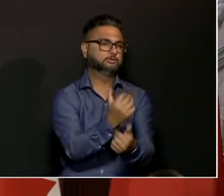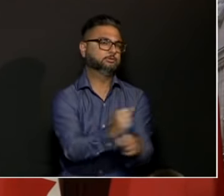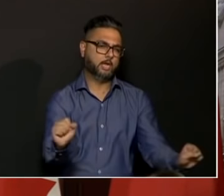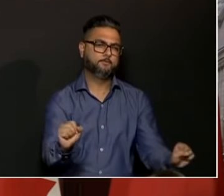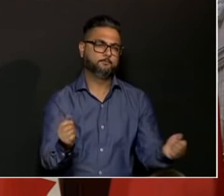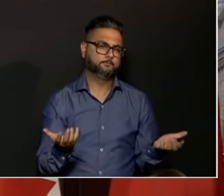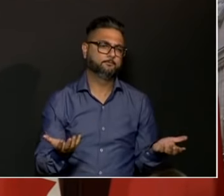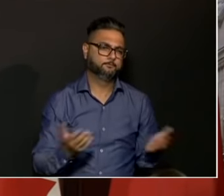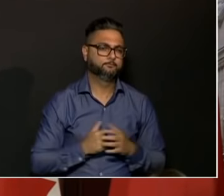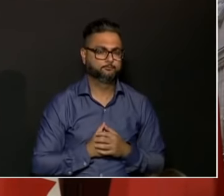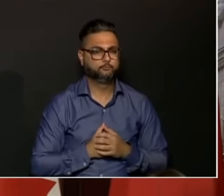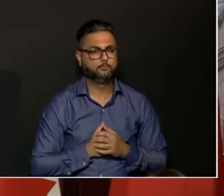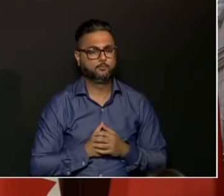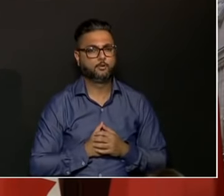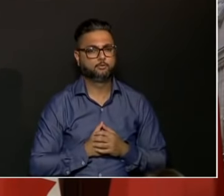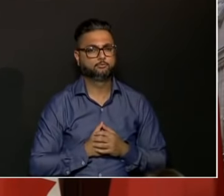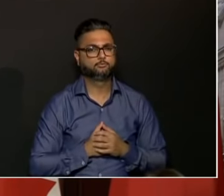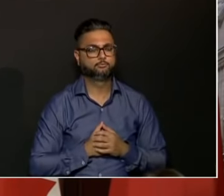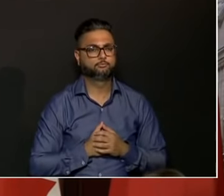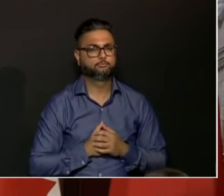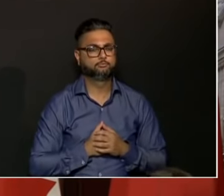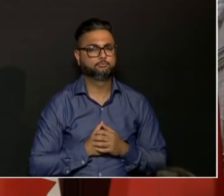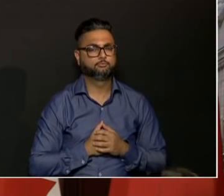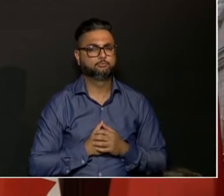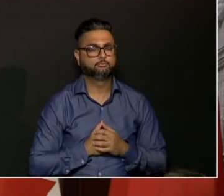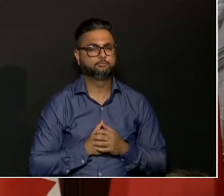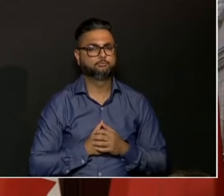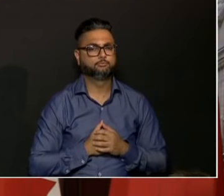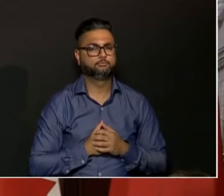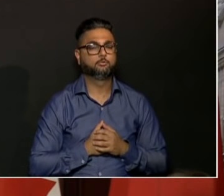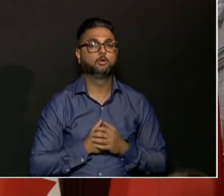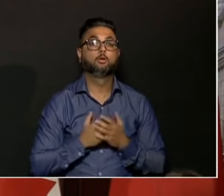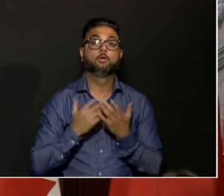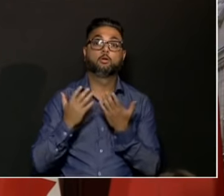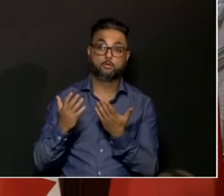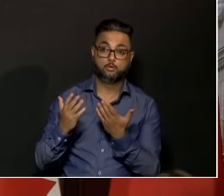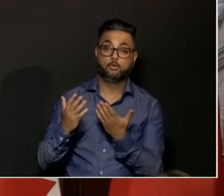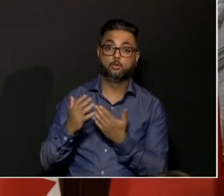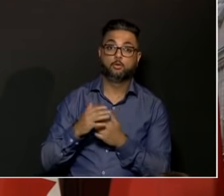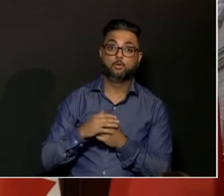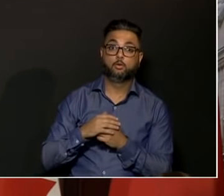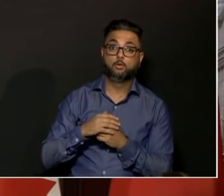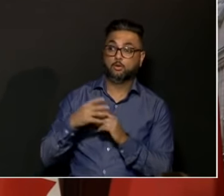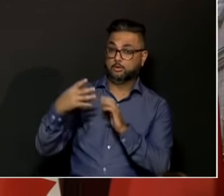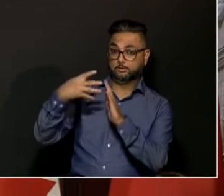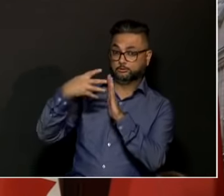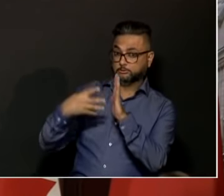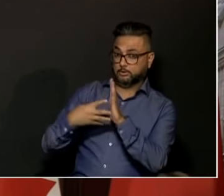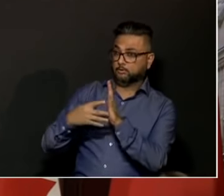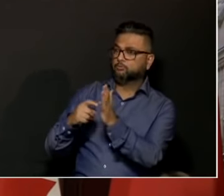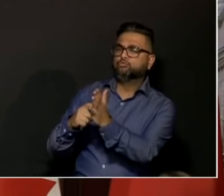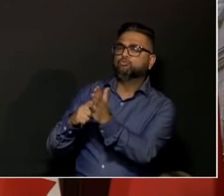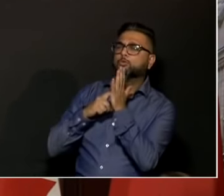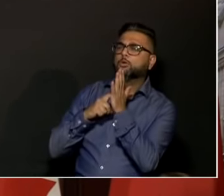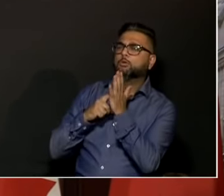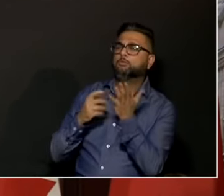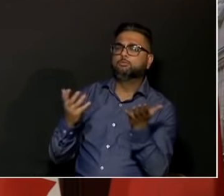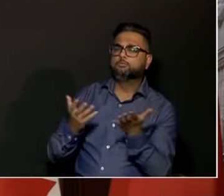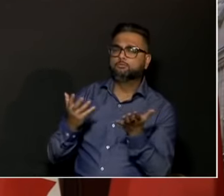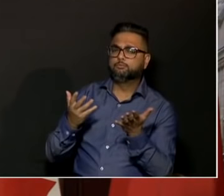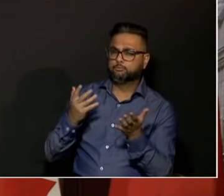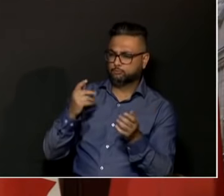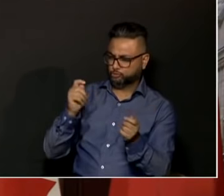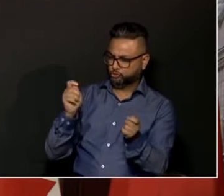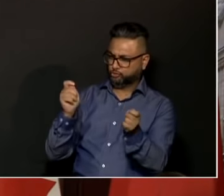the change in the guidance around testing, I'm wondering if you can